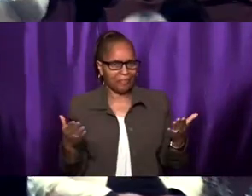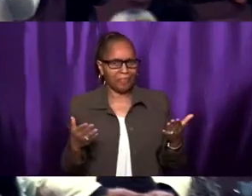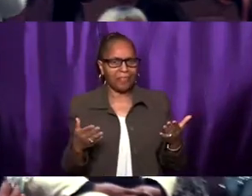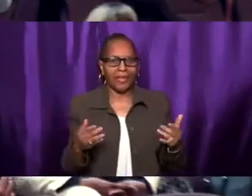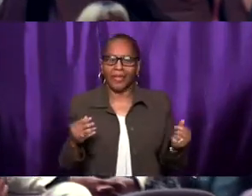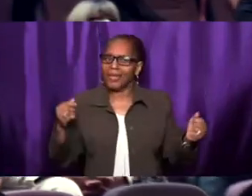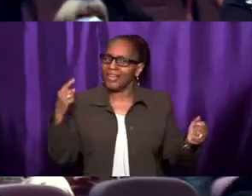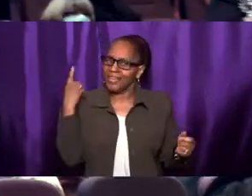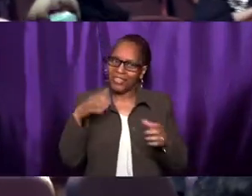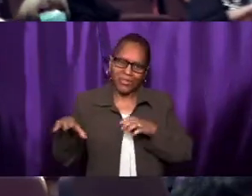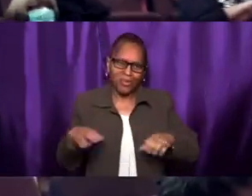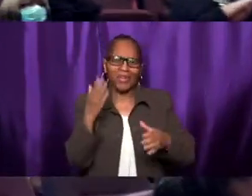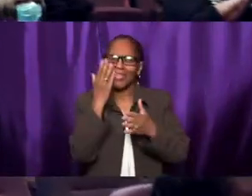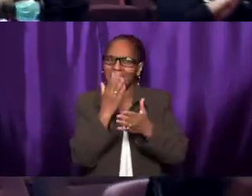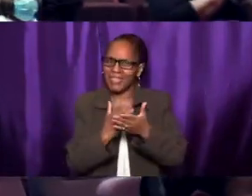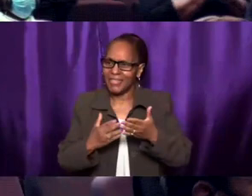He's up to something.